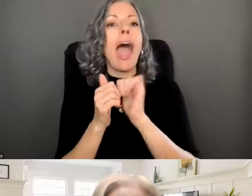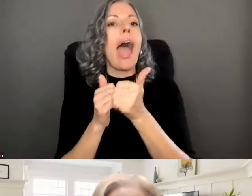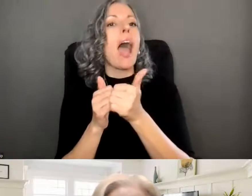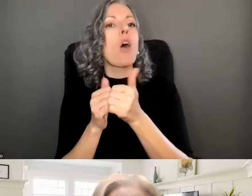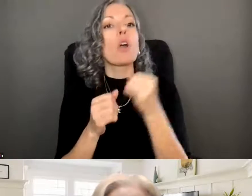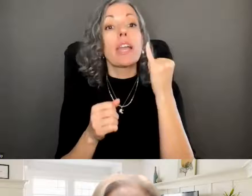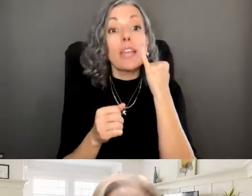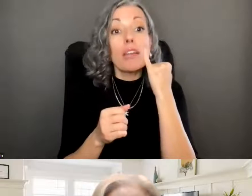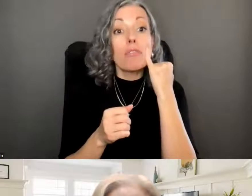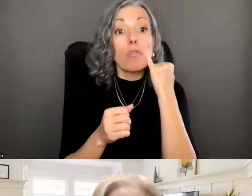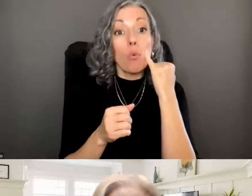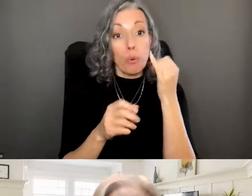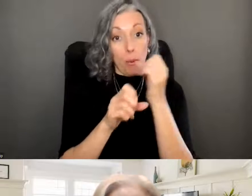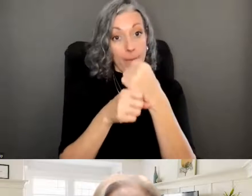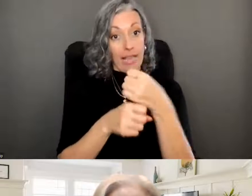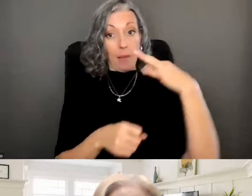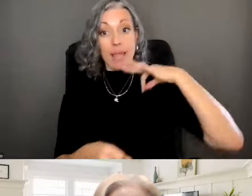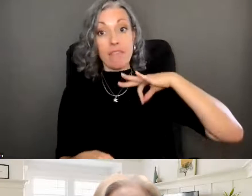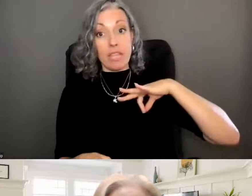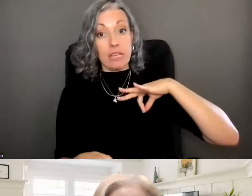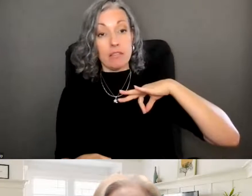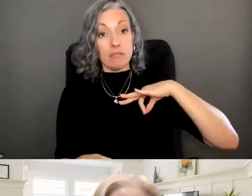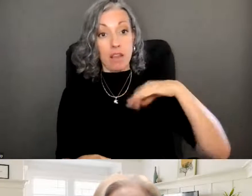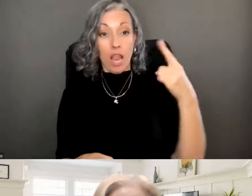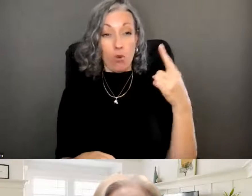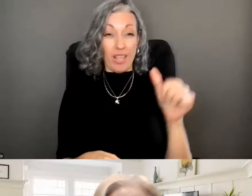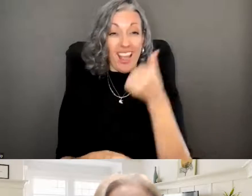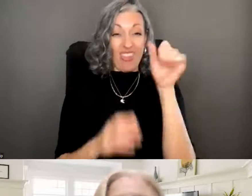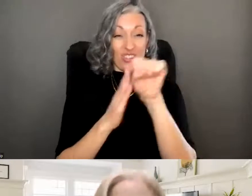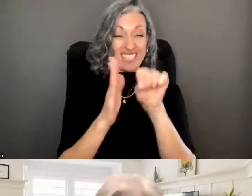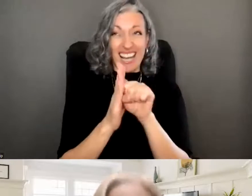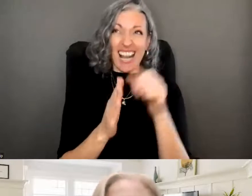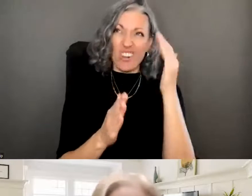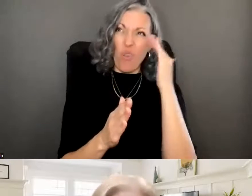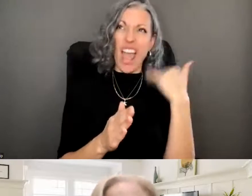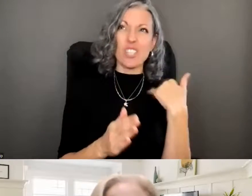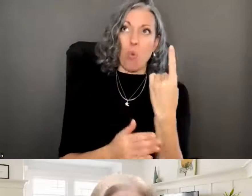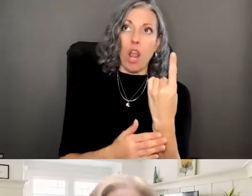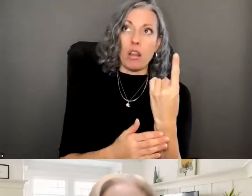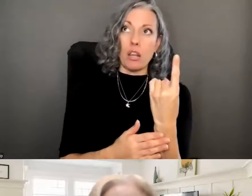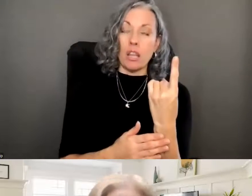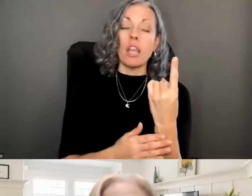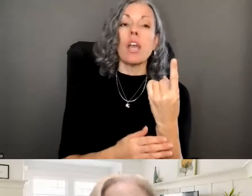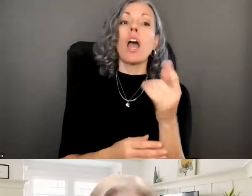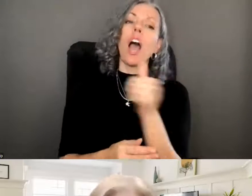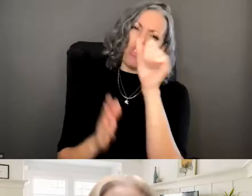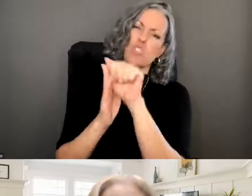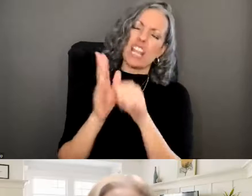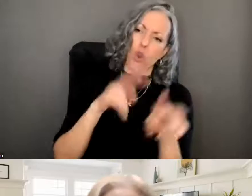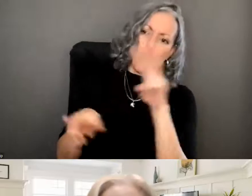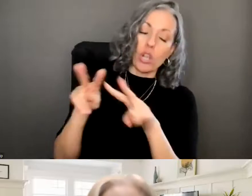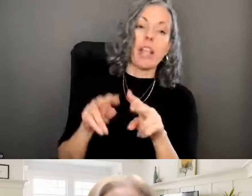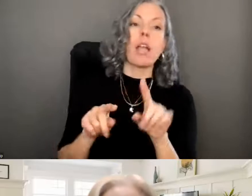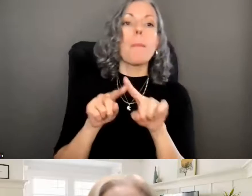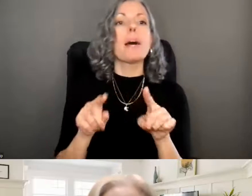If we were to create a benefit, and only one other state, as far as I know, has one, others are looking at it. But we also want to